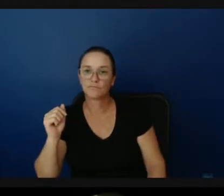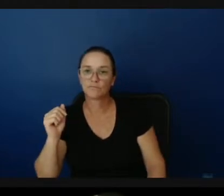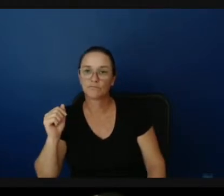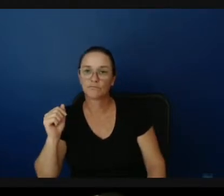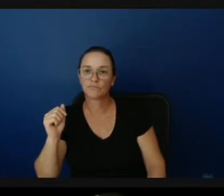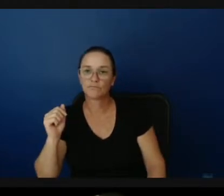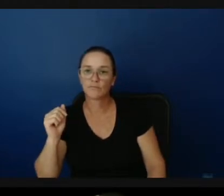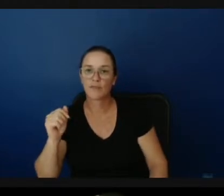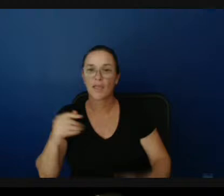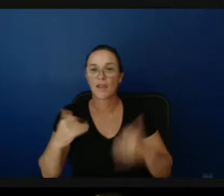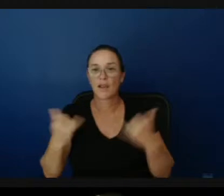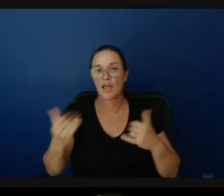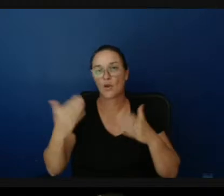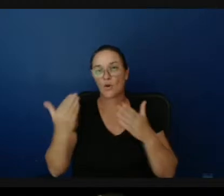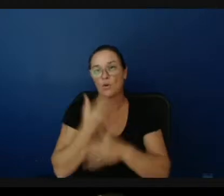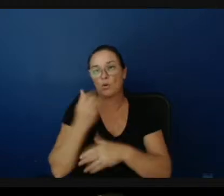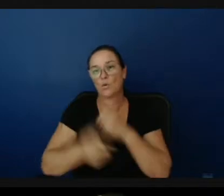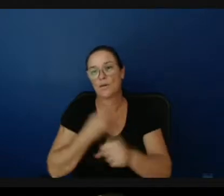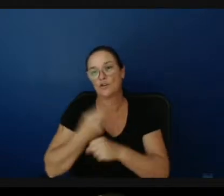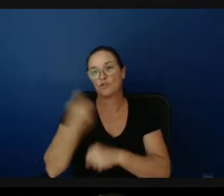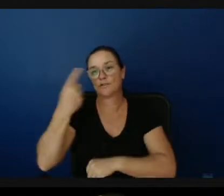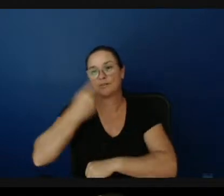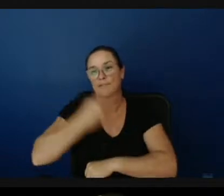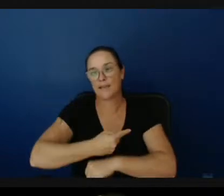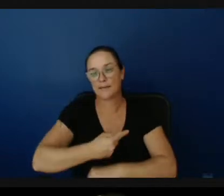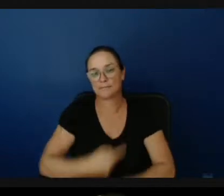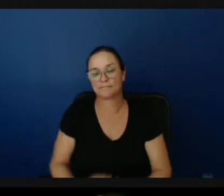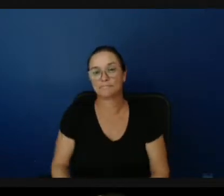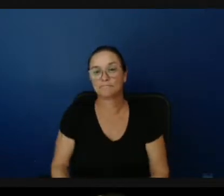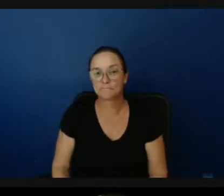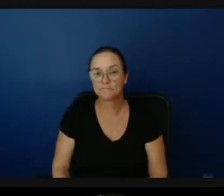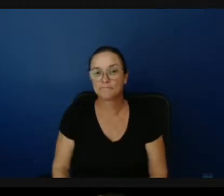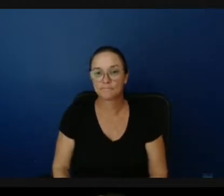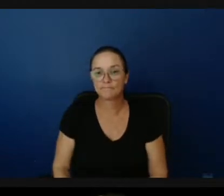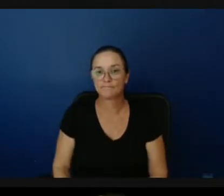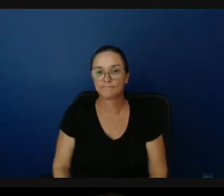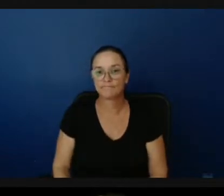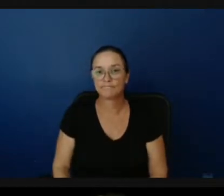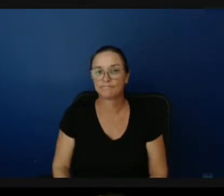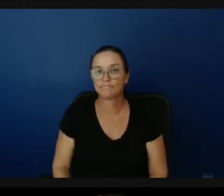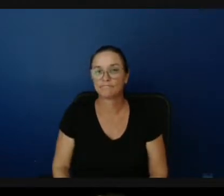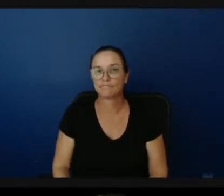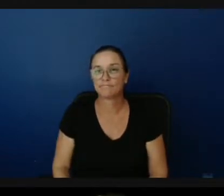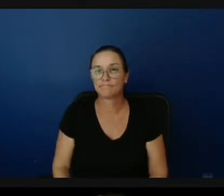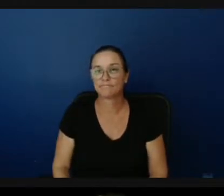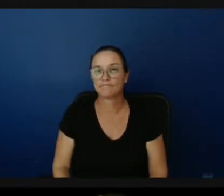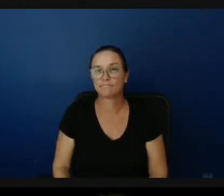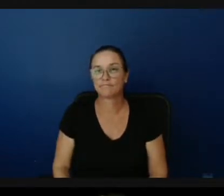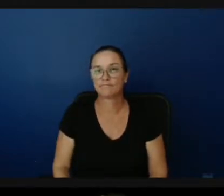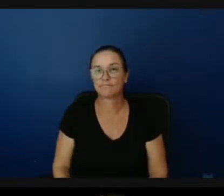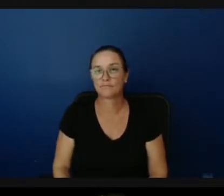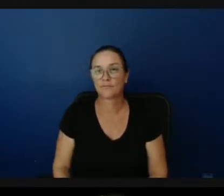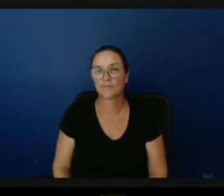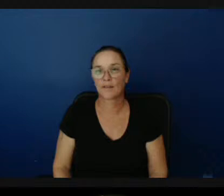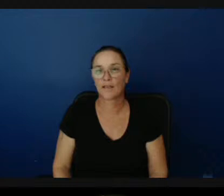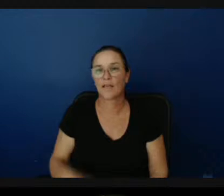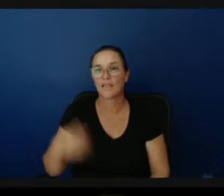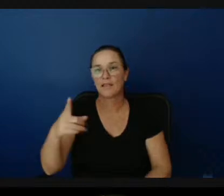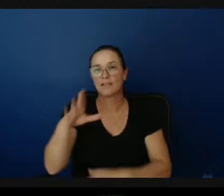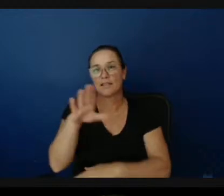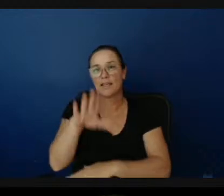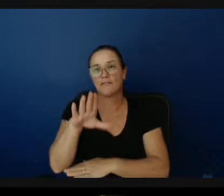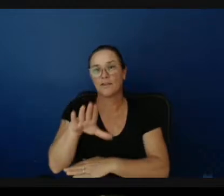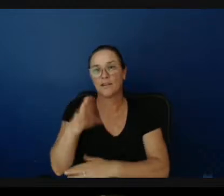Now we are on to New Year's Day, I believe. Yeah, New Year's. And this is at the evening time